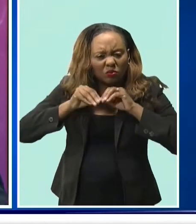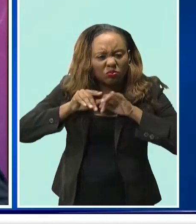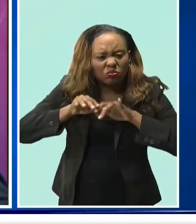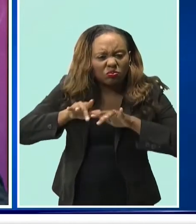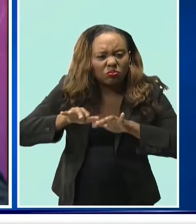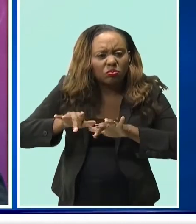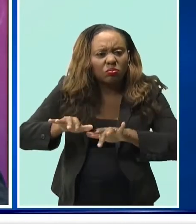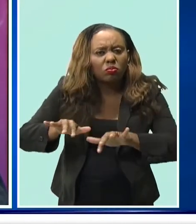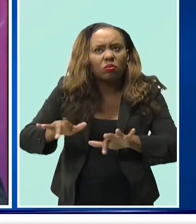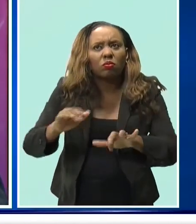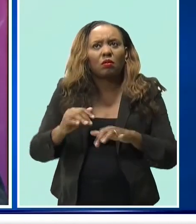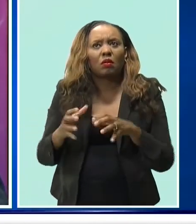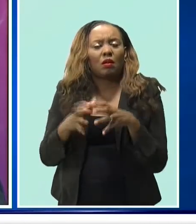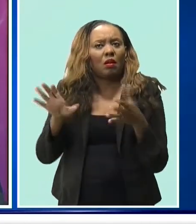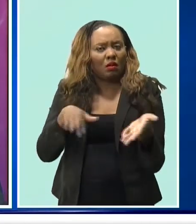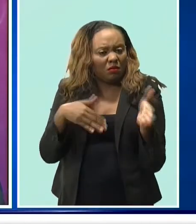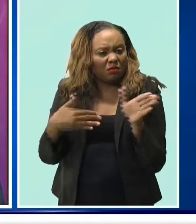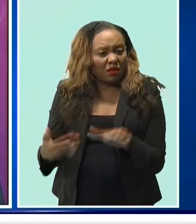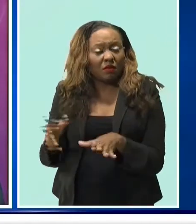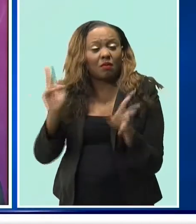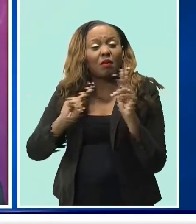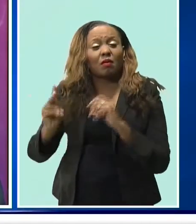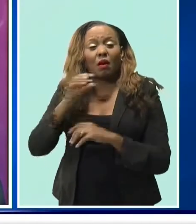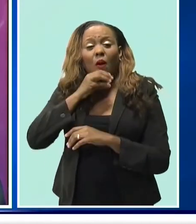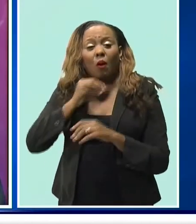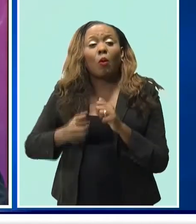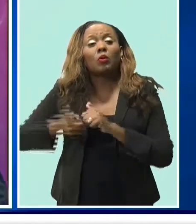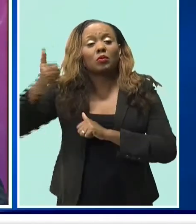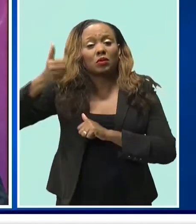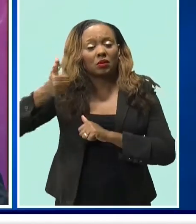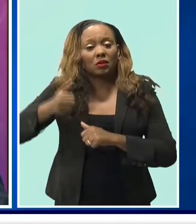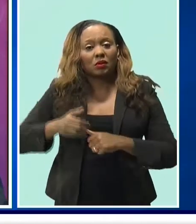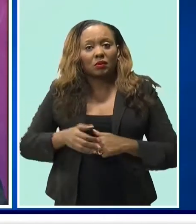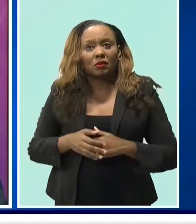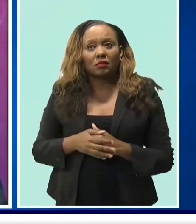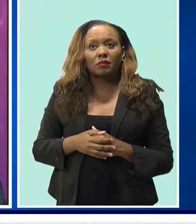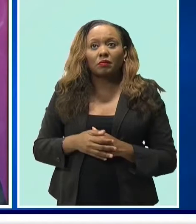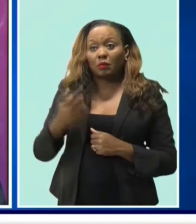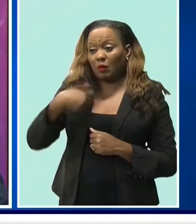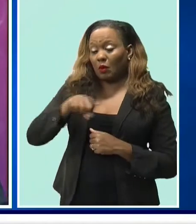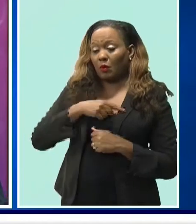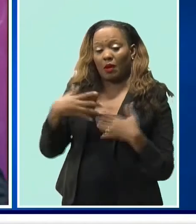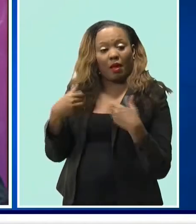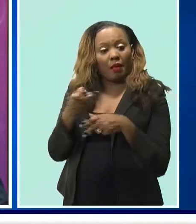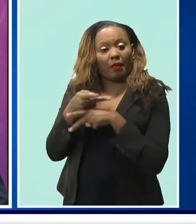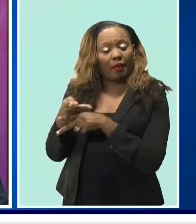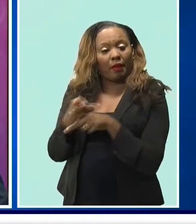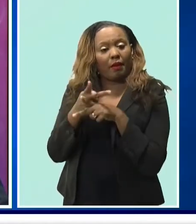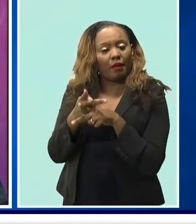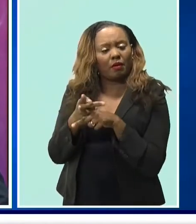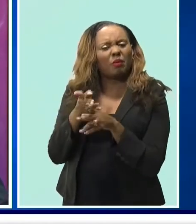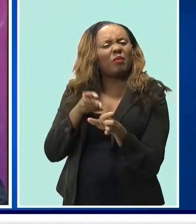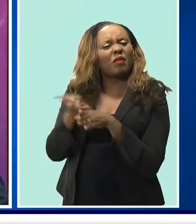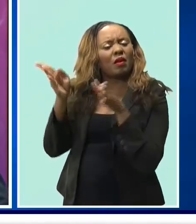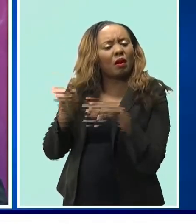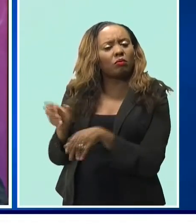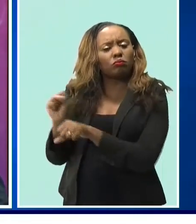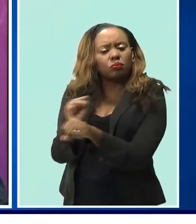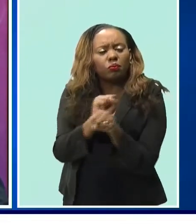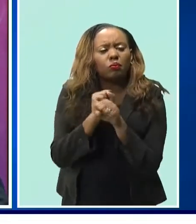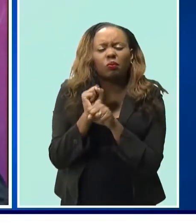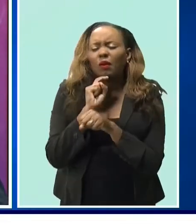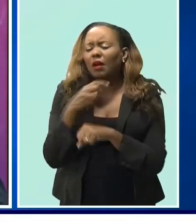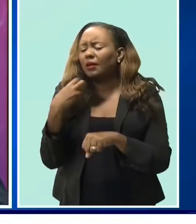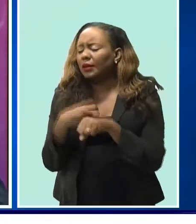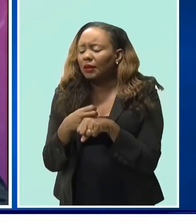having a lot of deaths within that particular population. We as healthcare professionals have worked extremely hard, even though people have come in